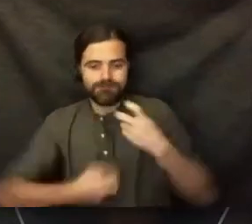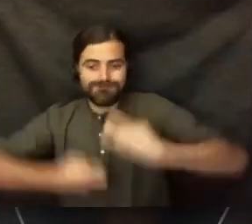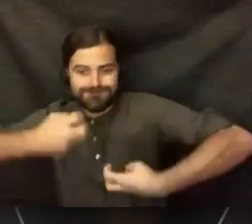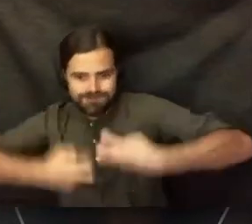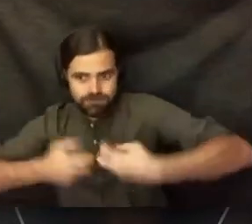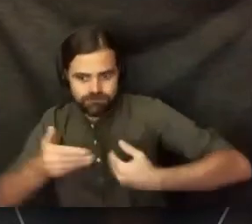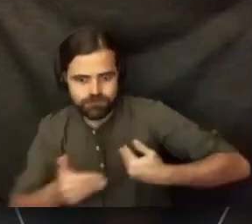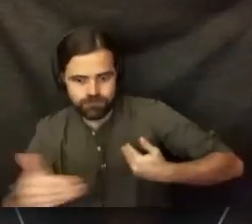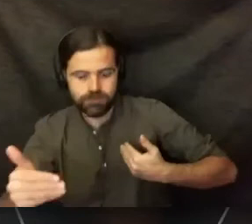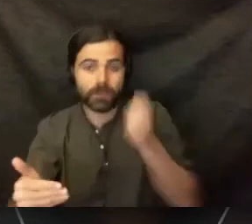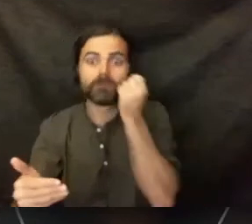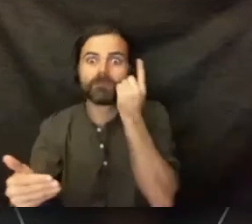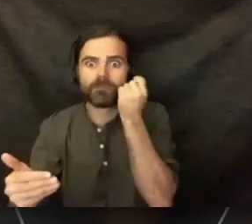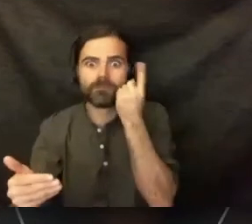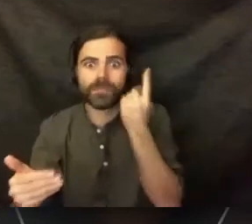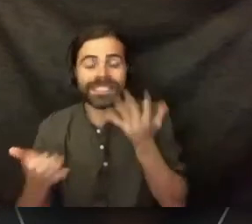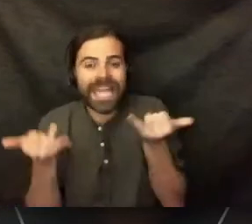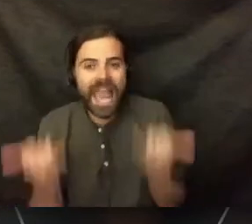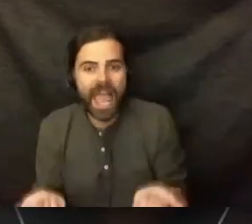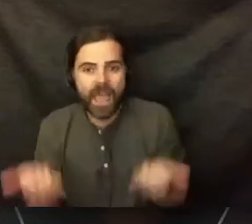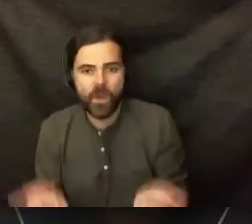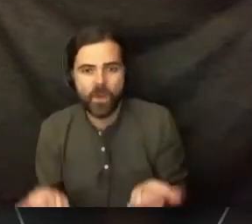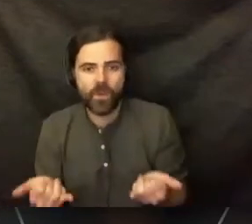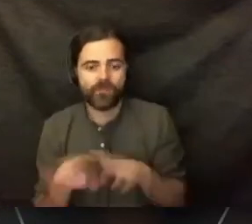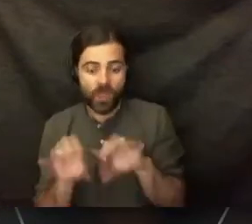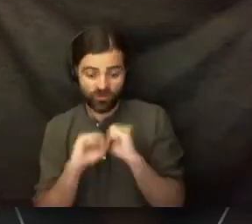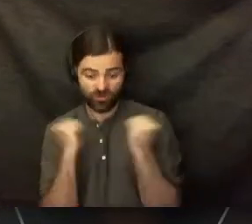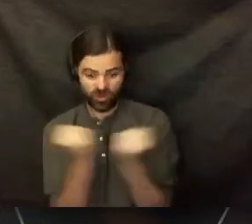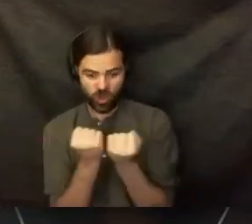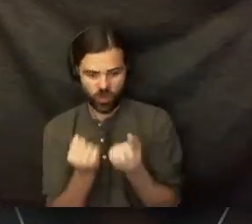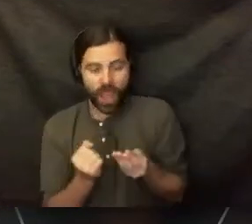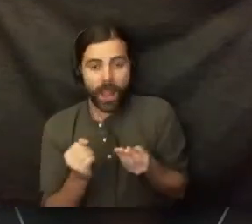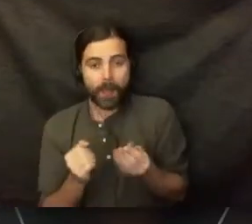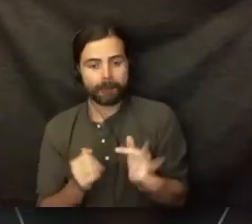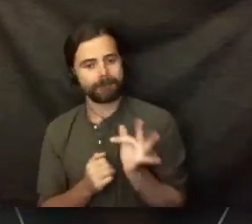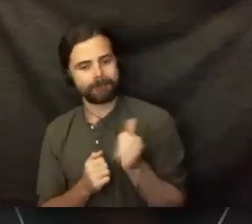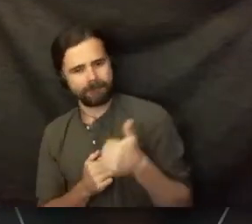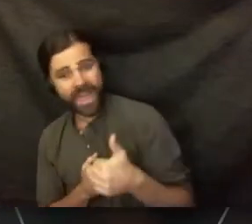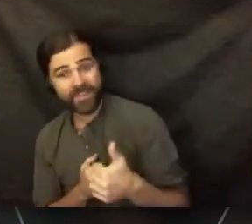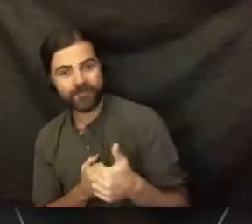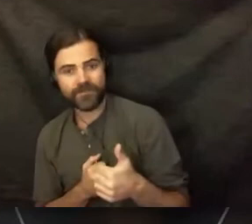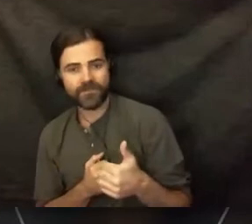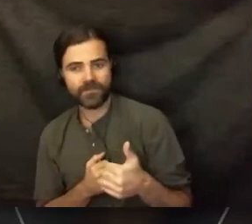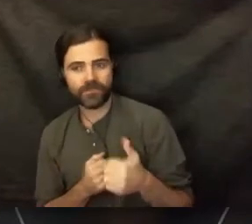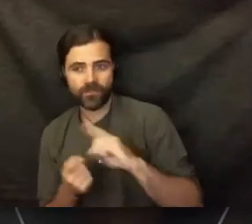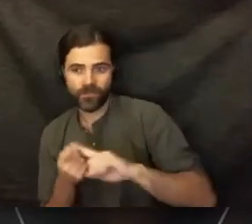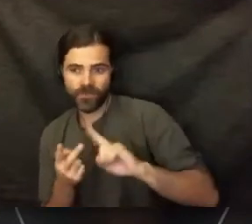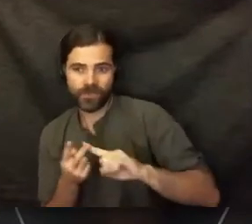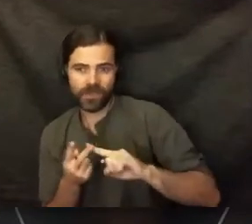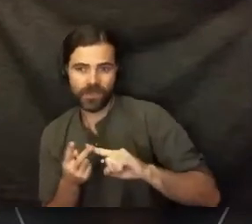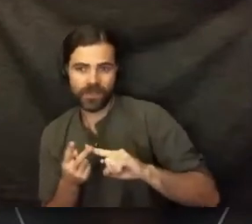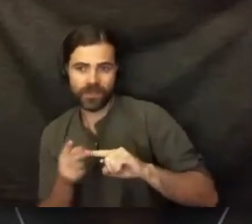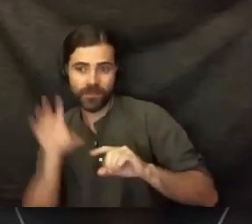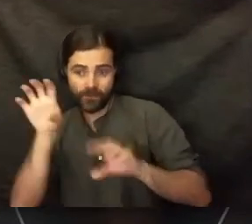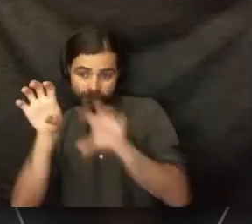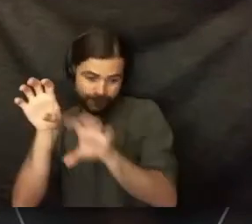not about actually just saying, here's some social benefit. It is about being able to account for it and be able to link it in. When you're talking about billions of dollars,